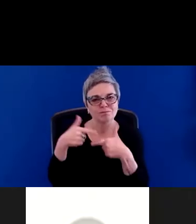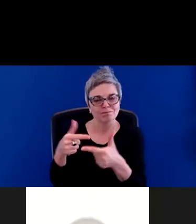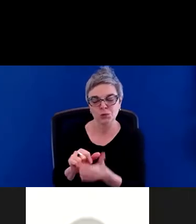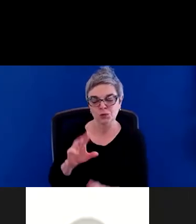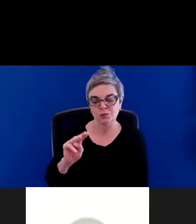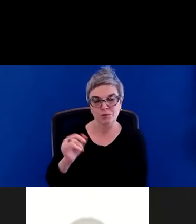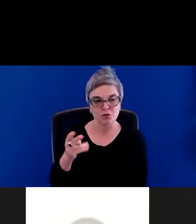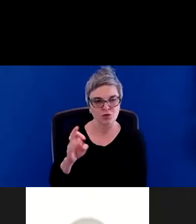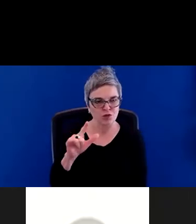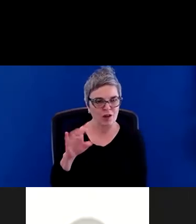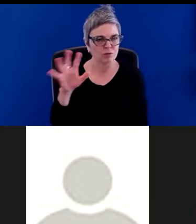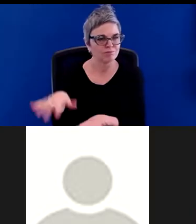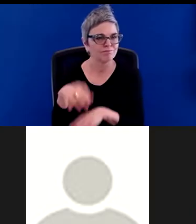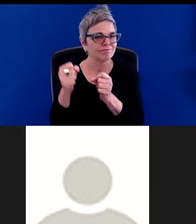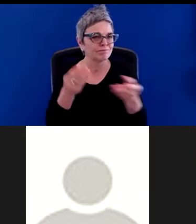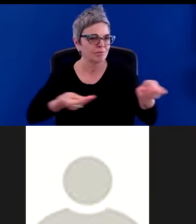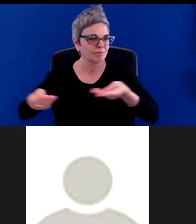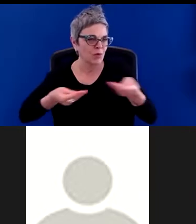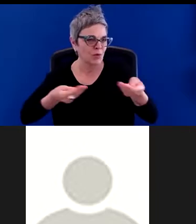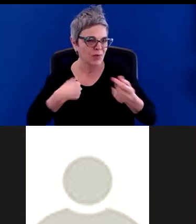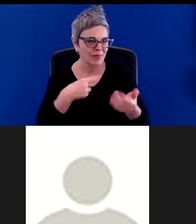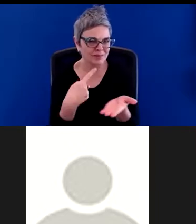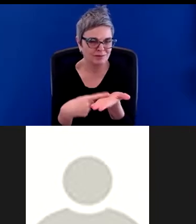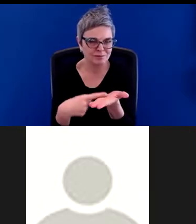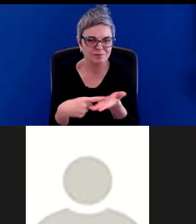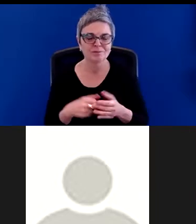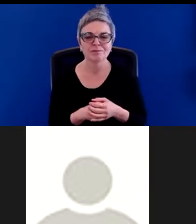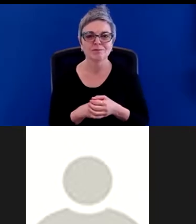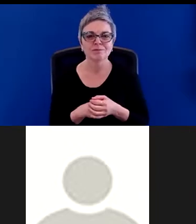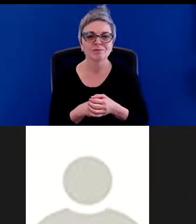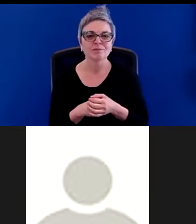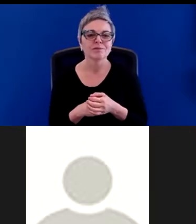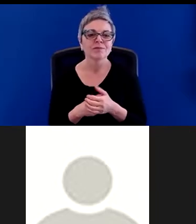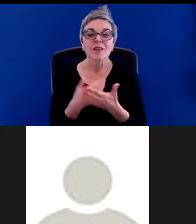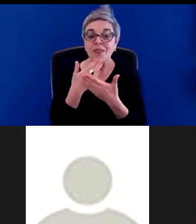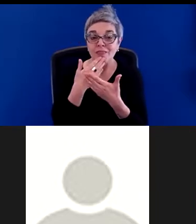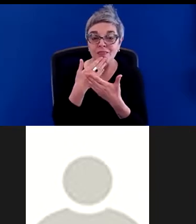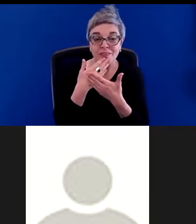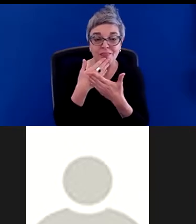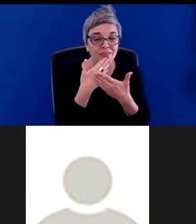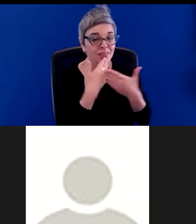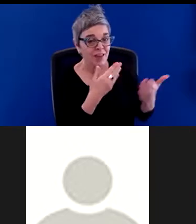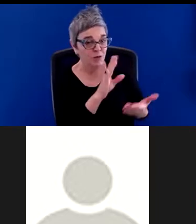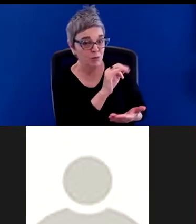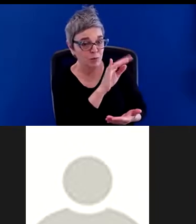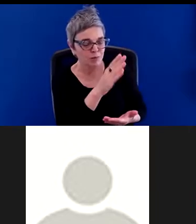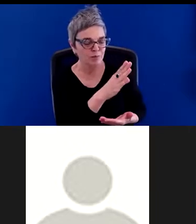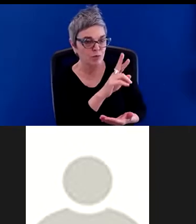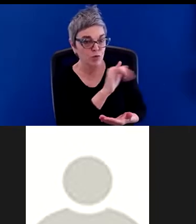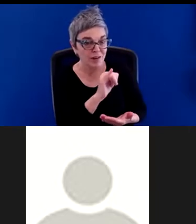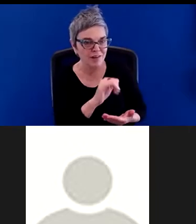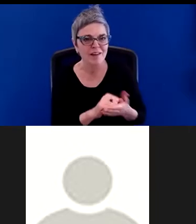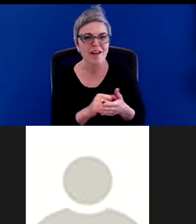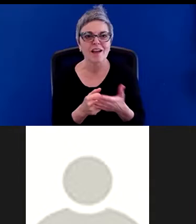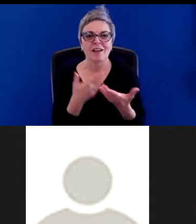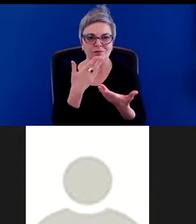Thank you, Bree, and thank you all so much. I think these presentations were so rich, as are your chapters, and I think you've already